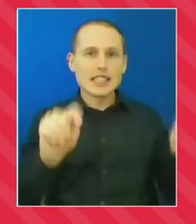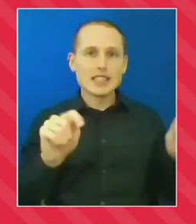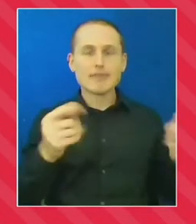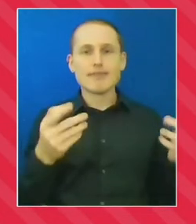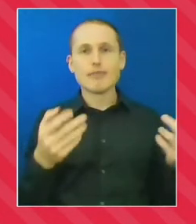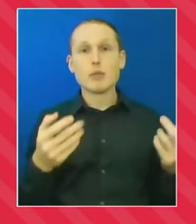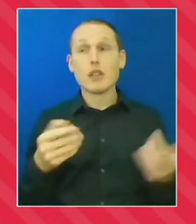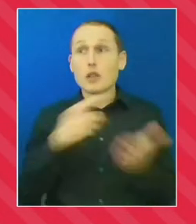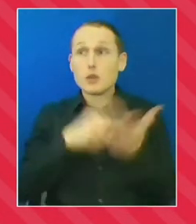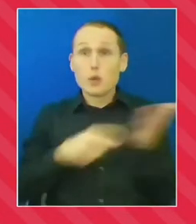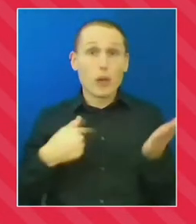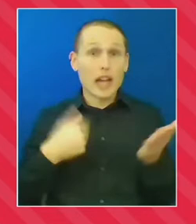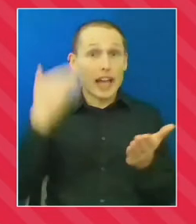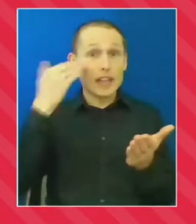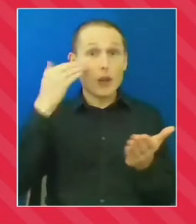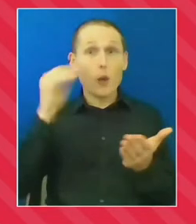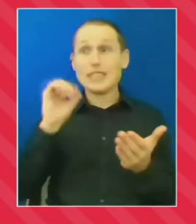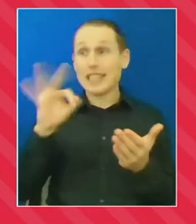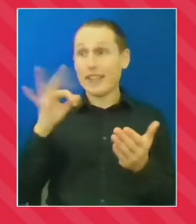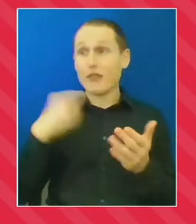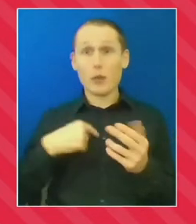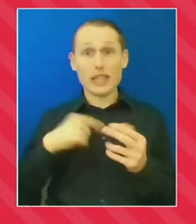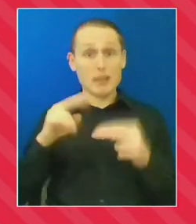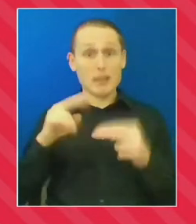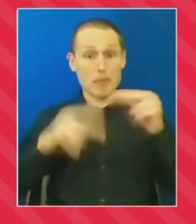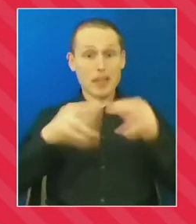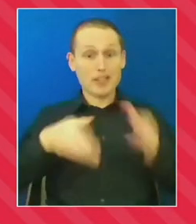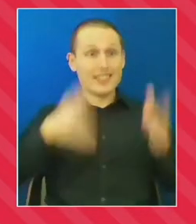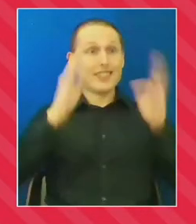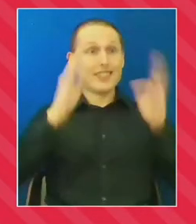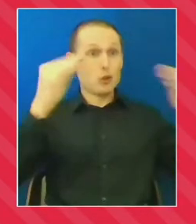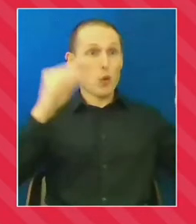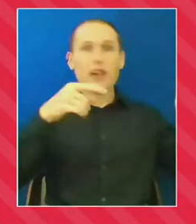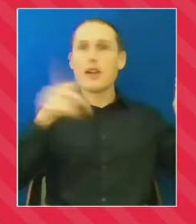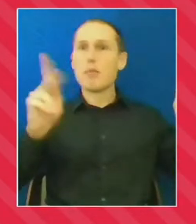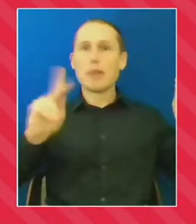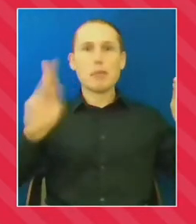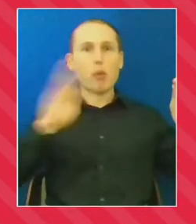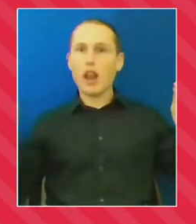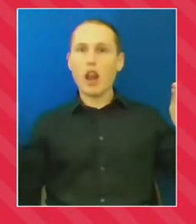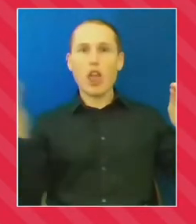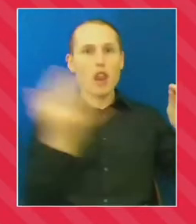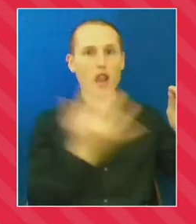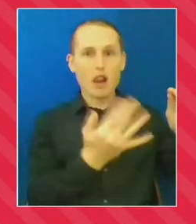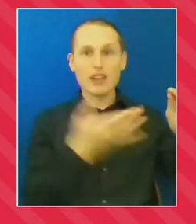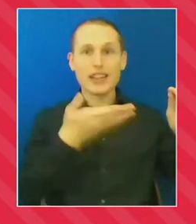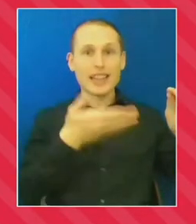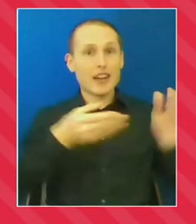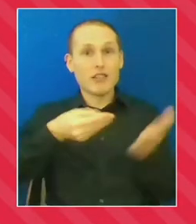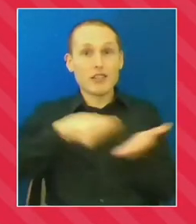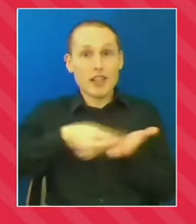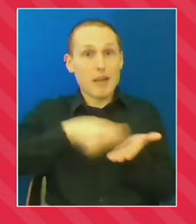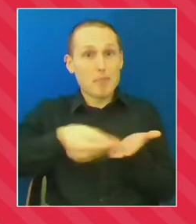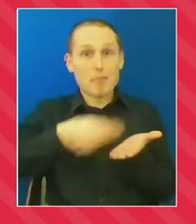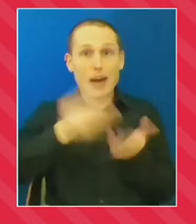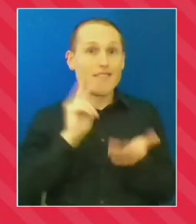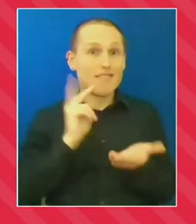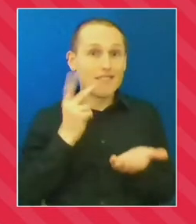we build it, they will come. Mm-hmm. And we just have to remind ourselves of that when private companies